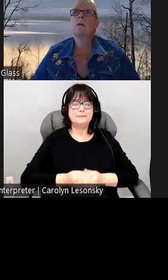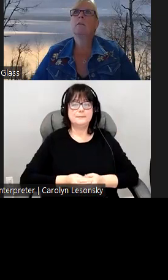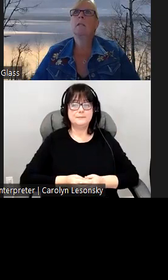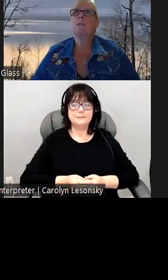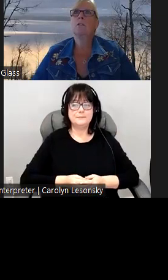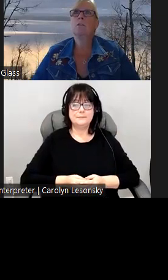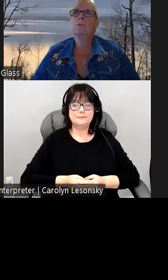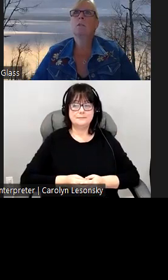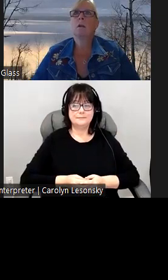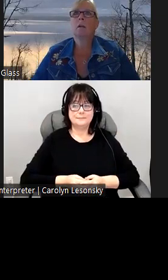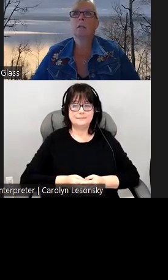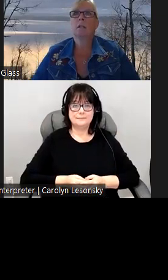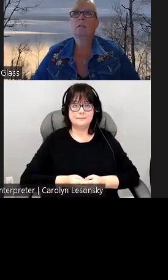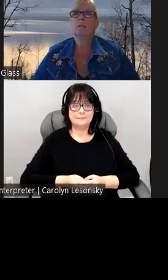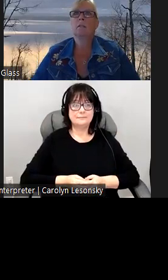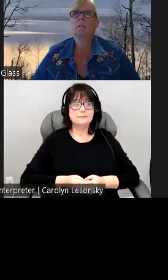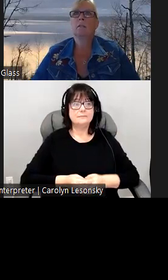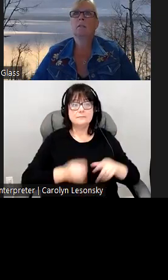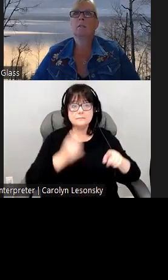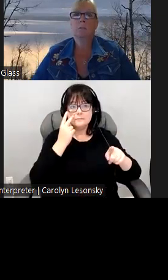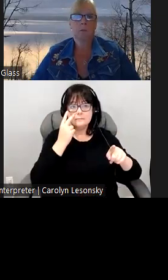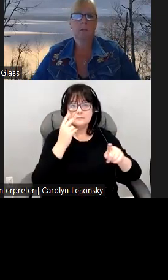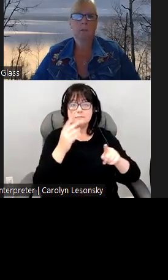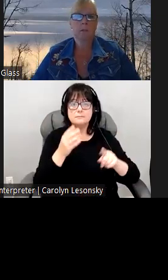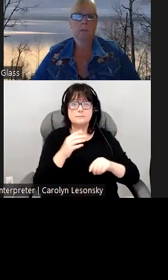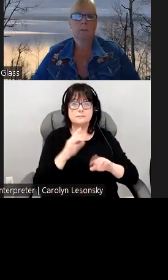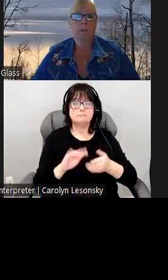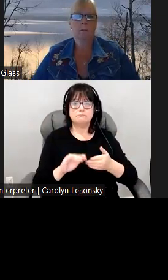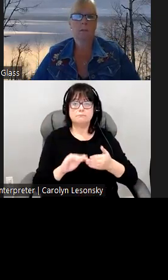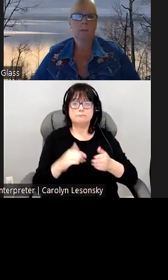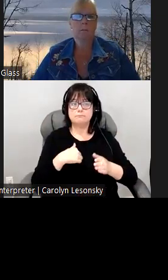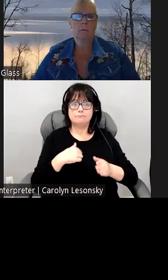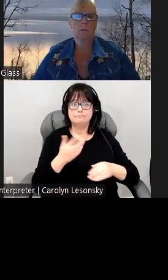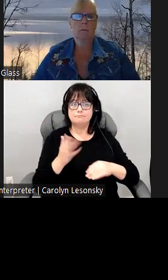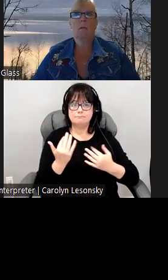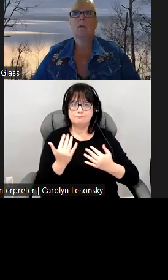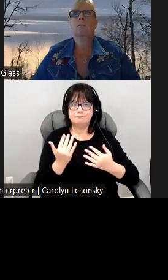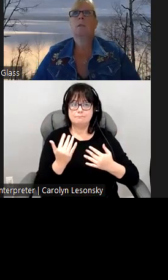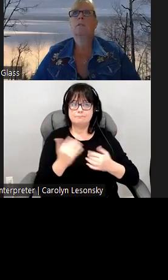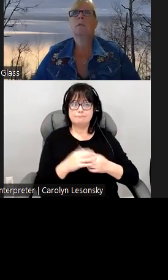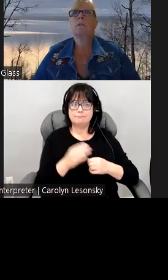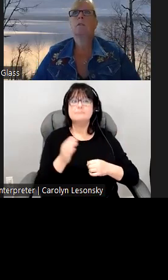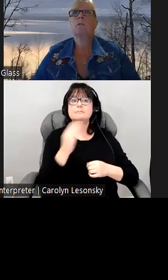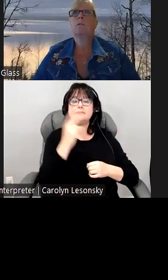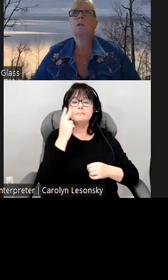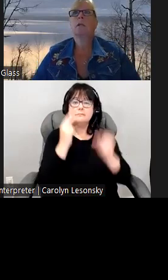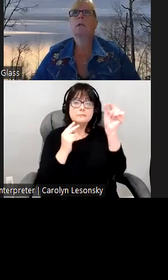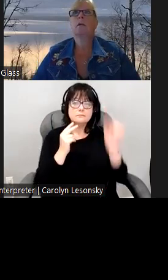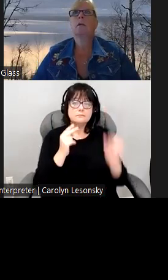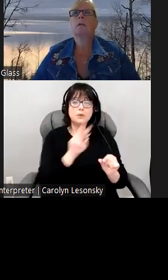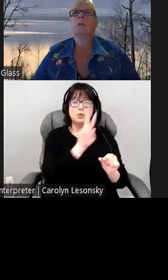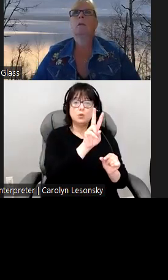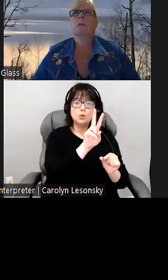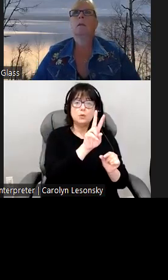because all of these 2s are here, oops, sorry, I didn't mean to go there. Because all of these 2s are